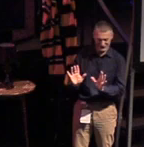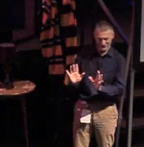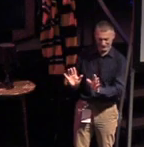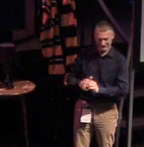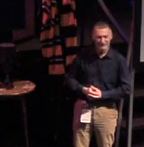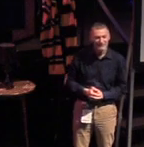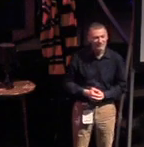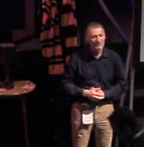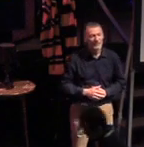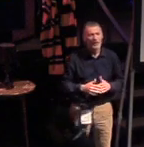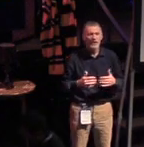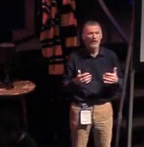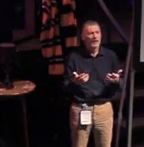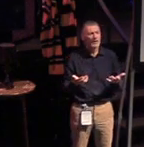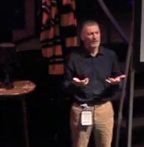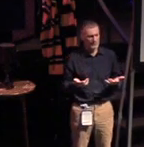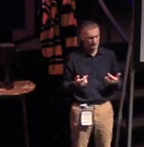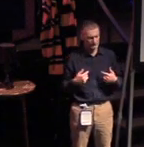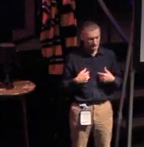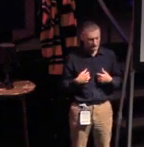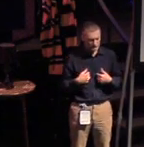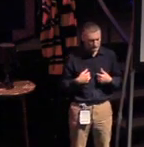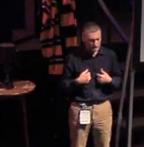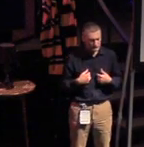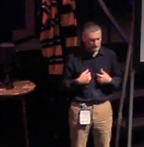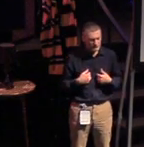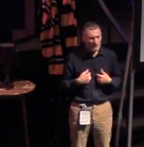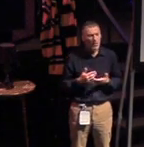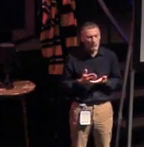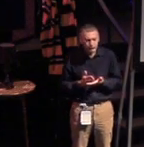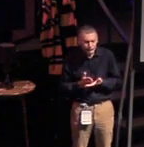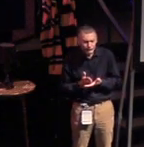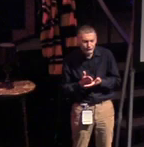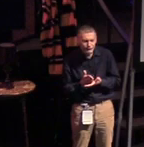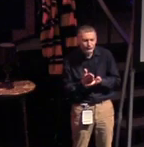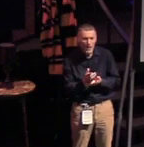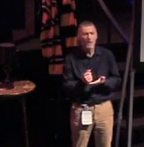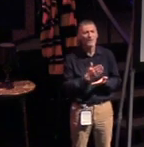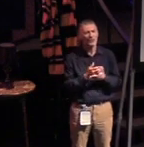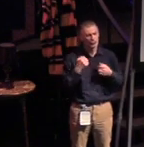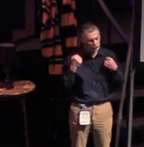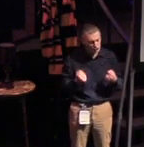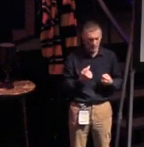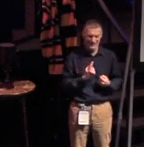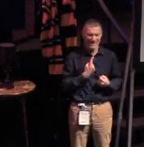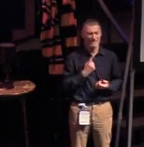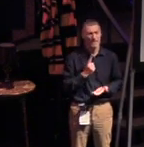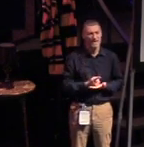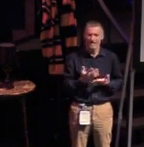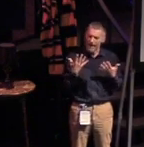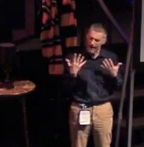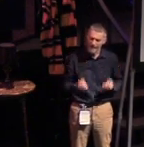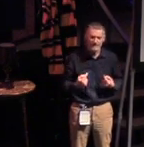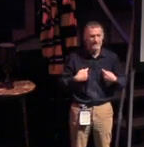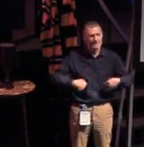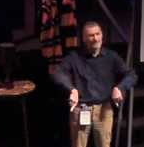and we with our uncle sadhas' but we came through cuz we believed in ourselves and one of the things the